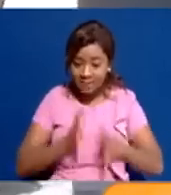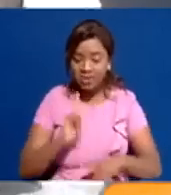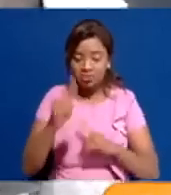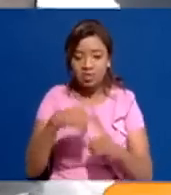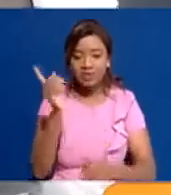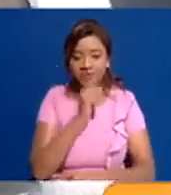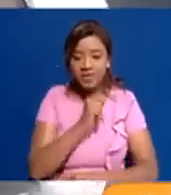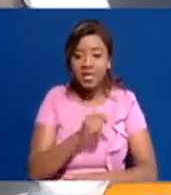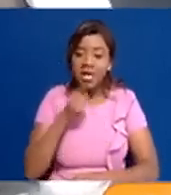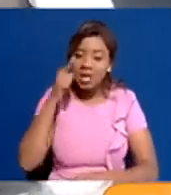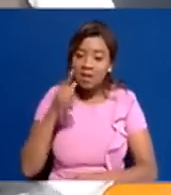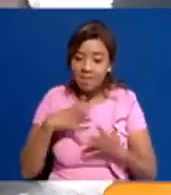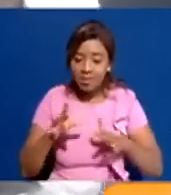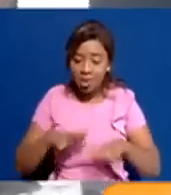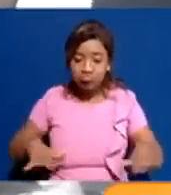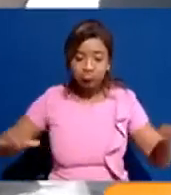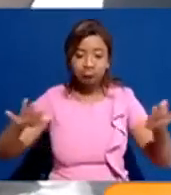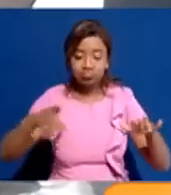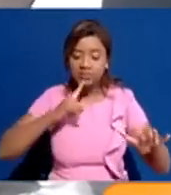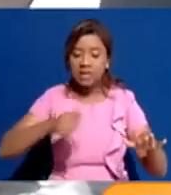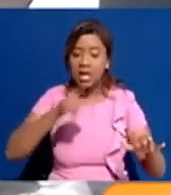now demanding for the arrest and